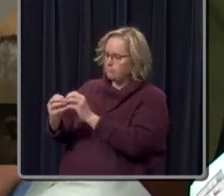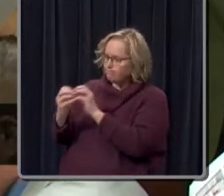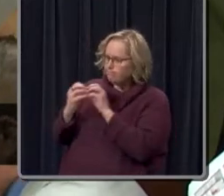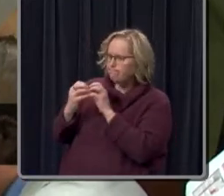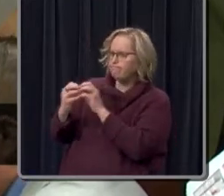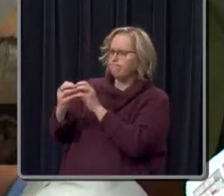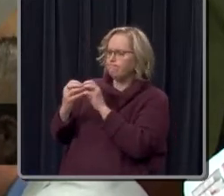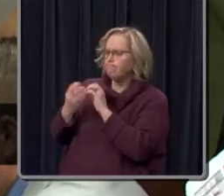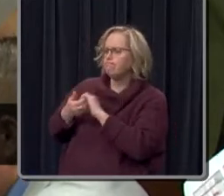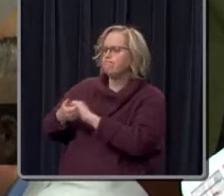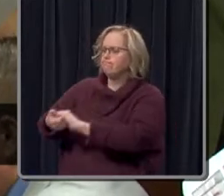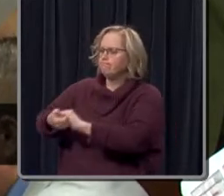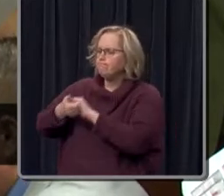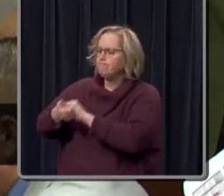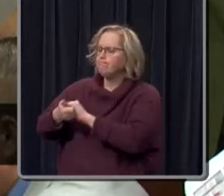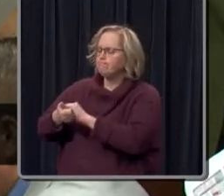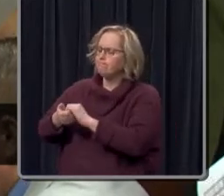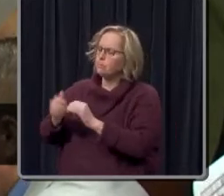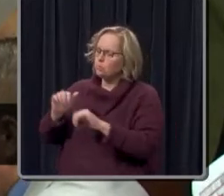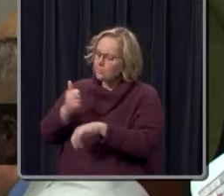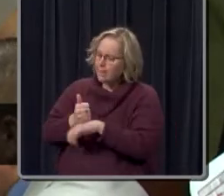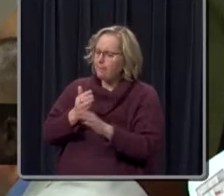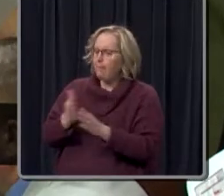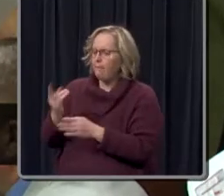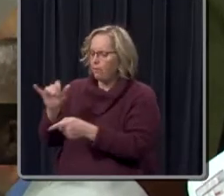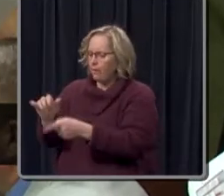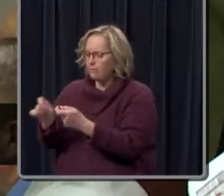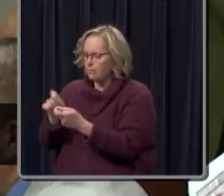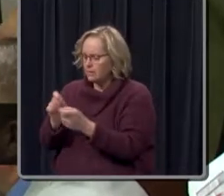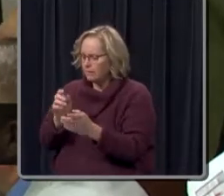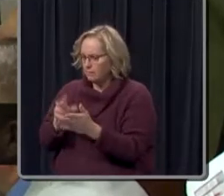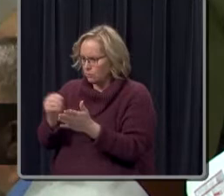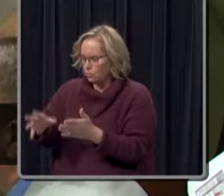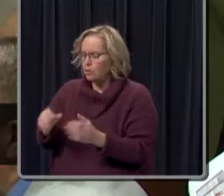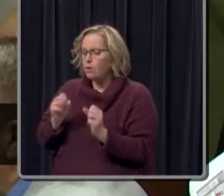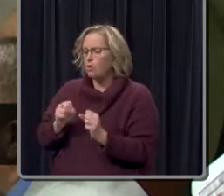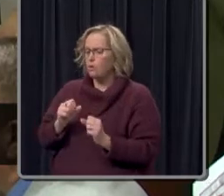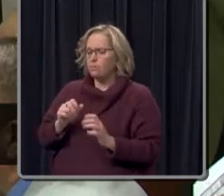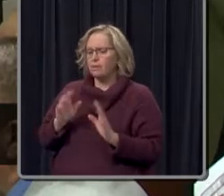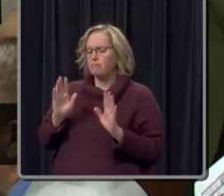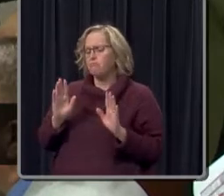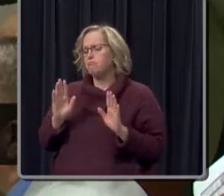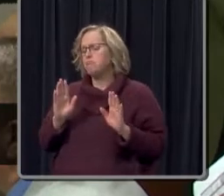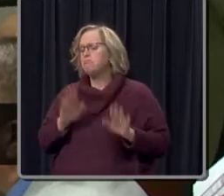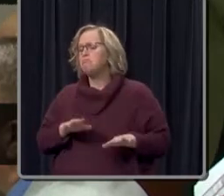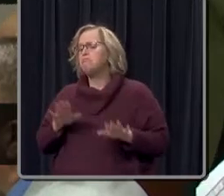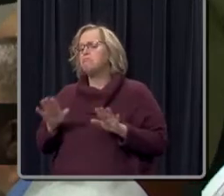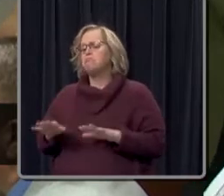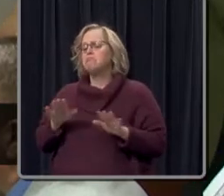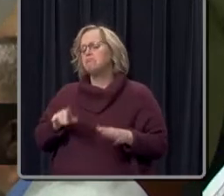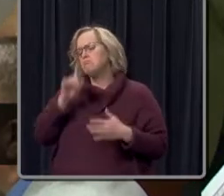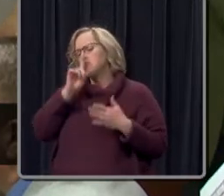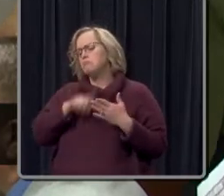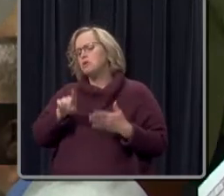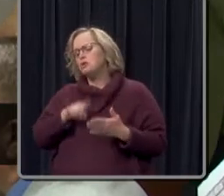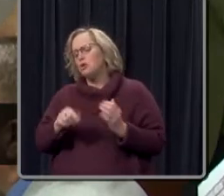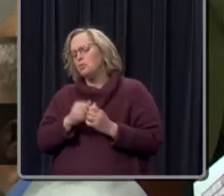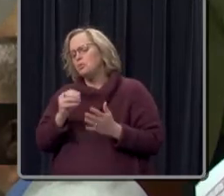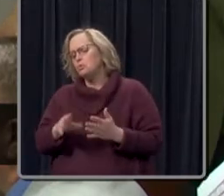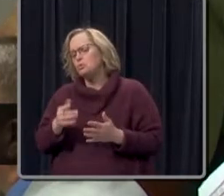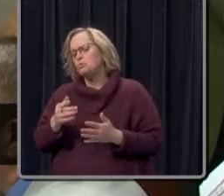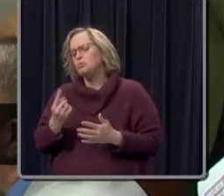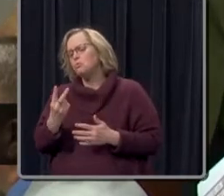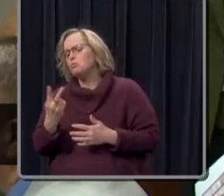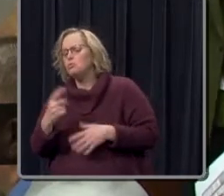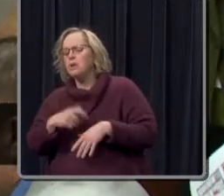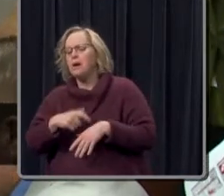that student. That plan could range from something very informal, like we're just going to check in on the student a couple more times a day, have the counselor make sure they're having